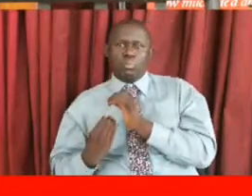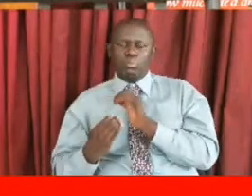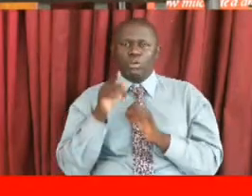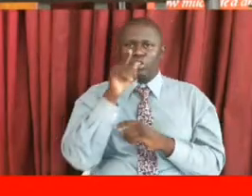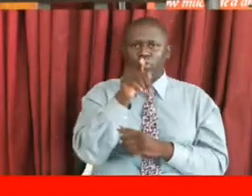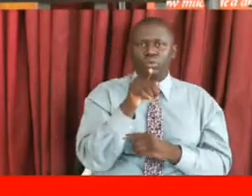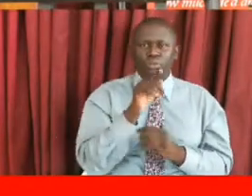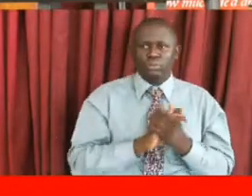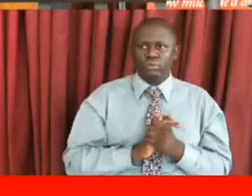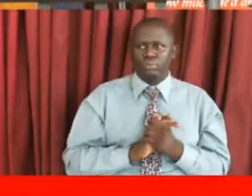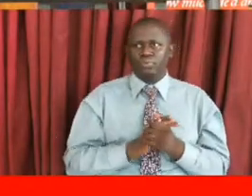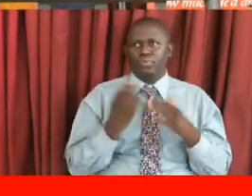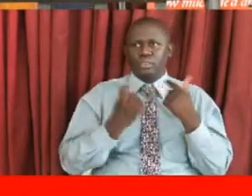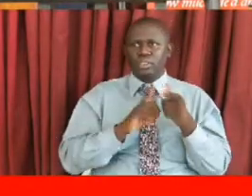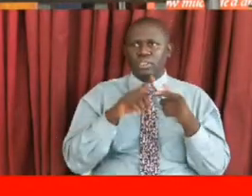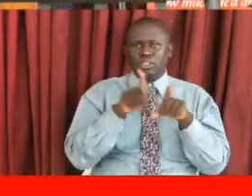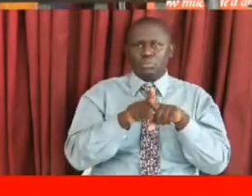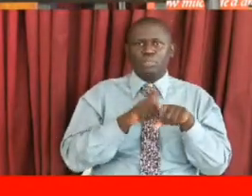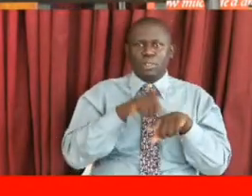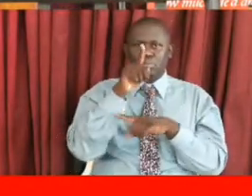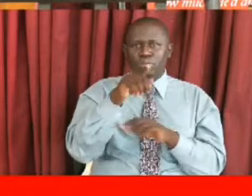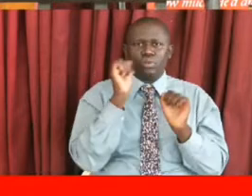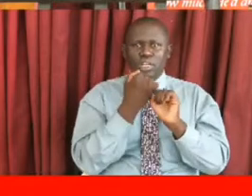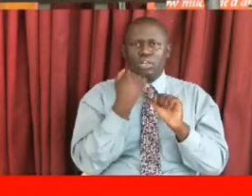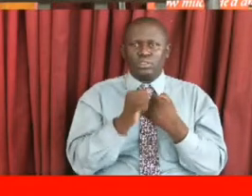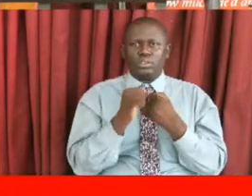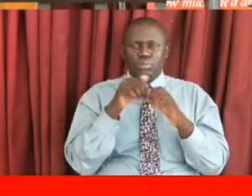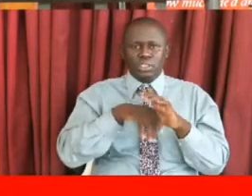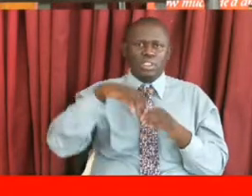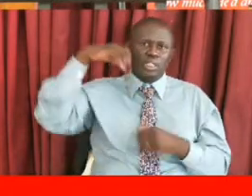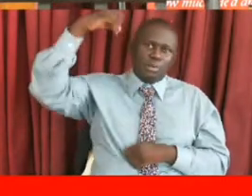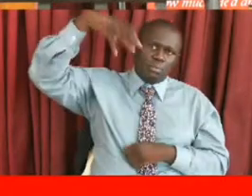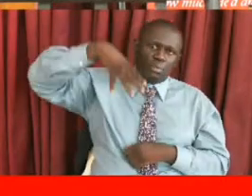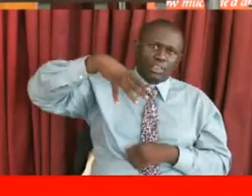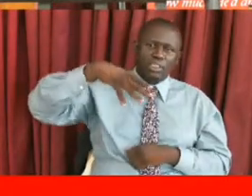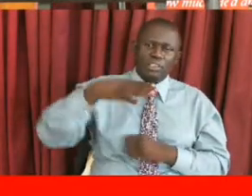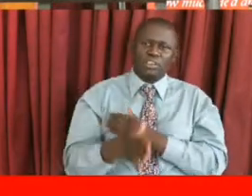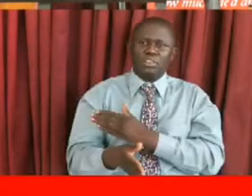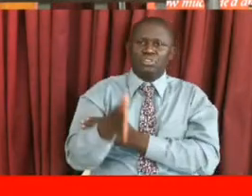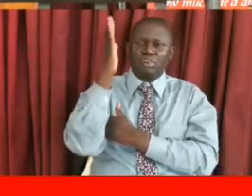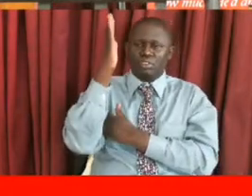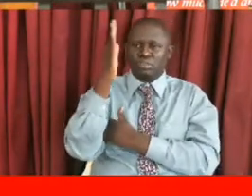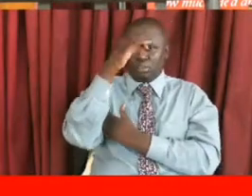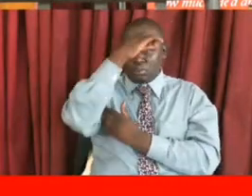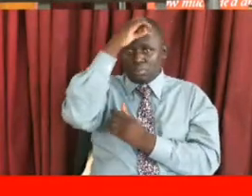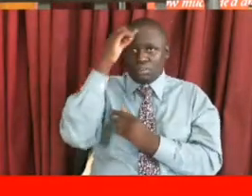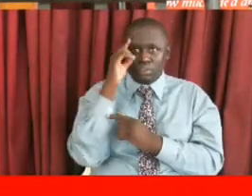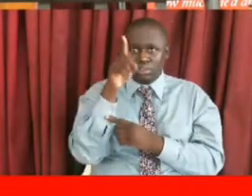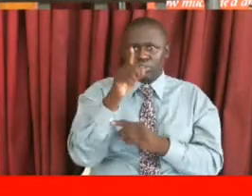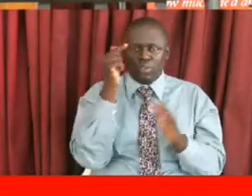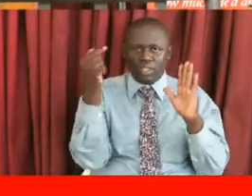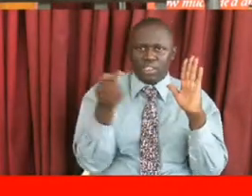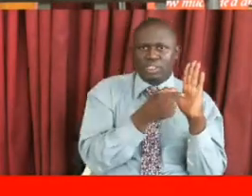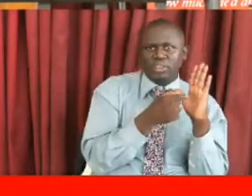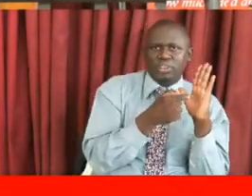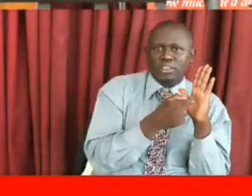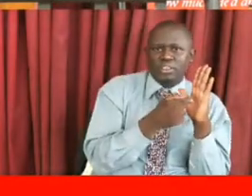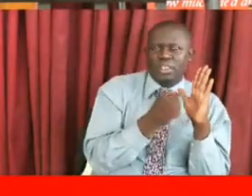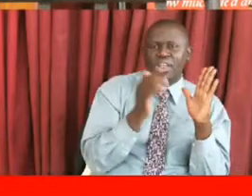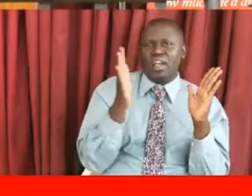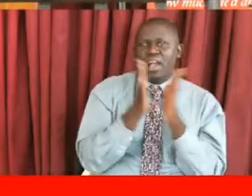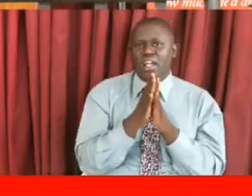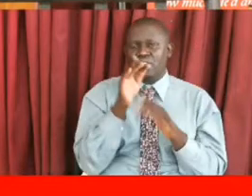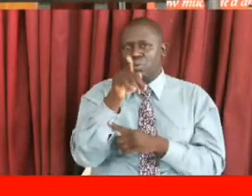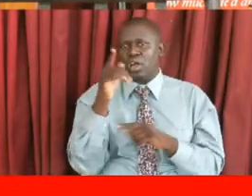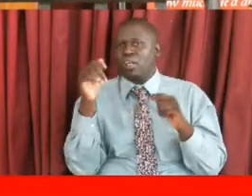off and imagining you cannot be in the presence of God because you are this and you are